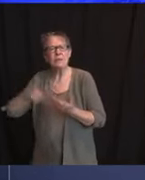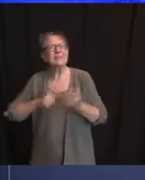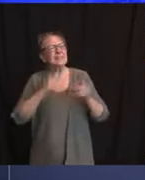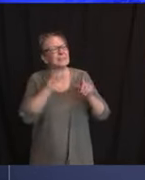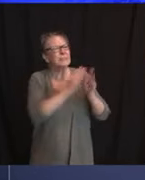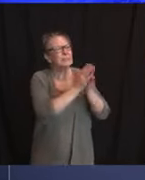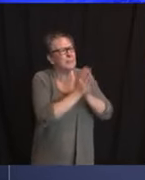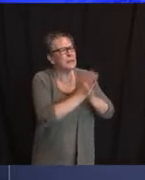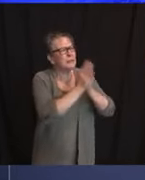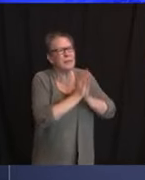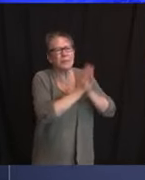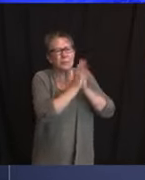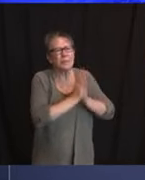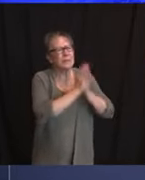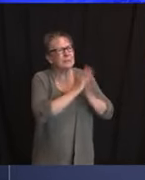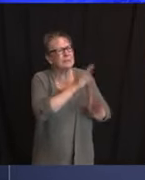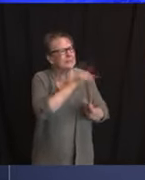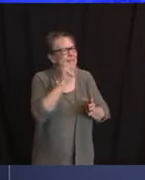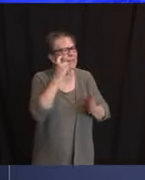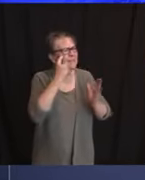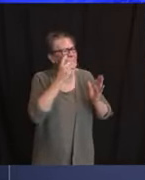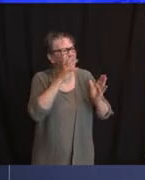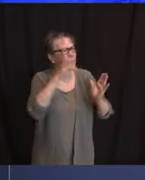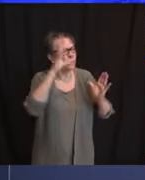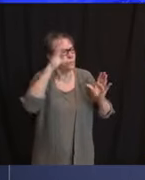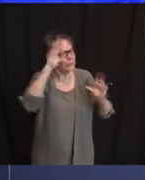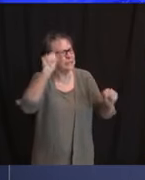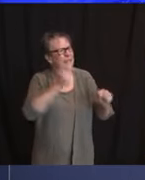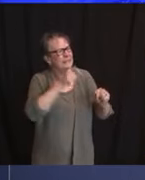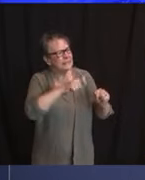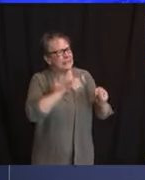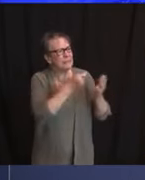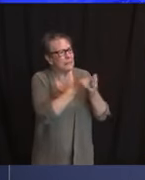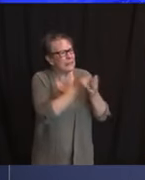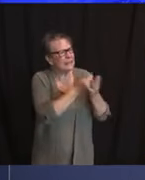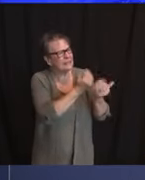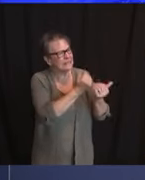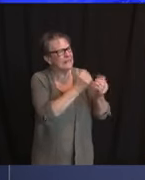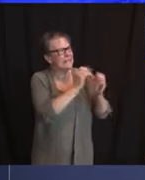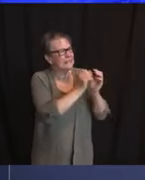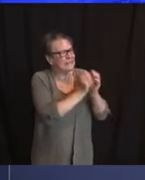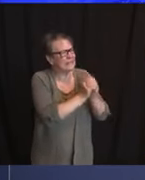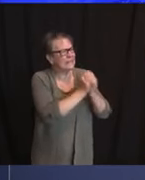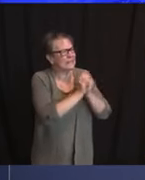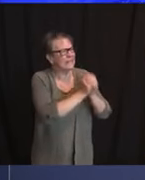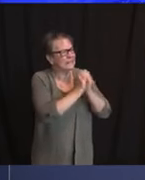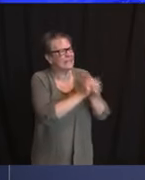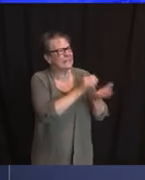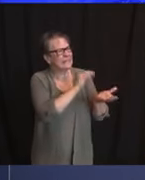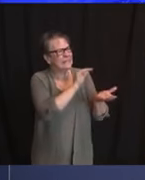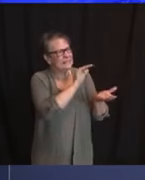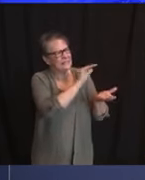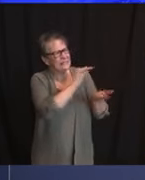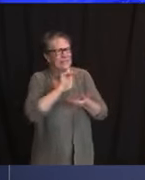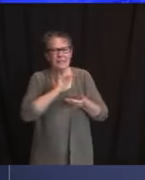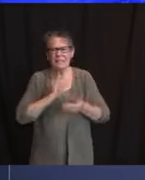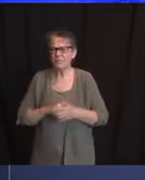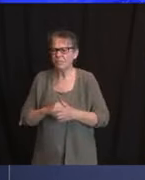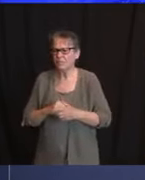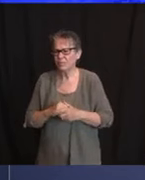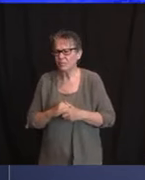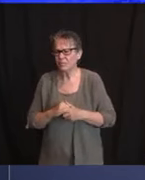totally different tune than the majority leader has expressed. And when that many members of his own caucus begin to speak up, it